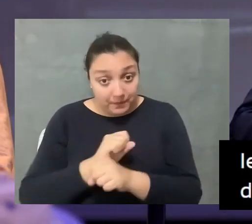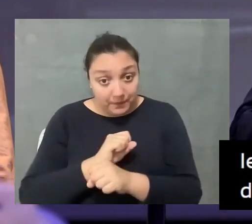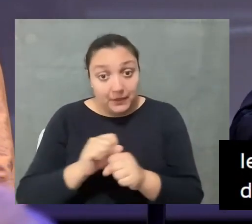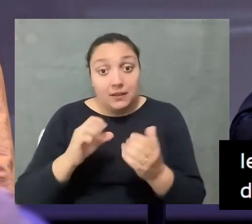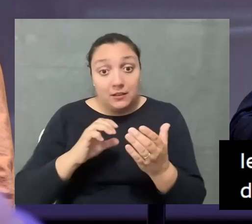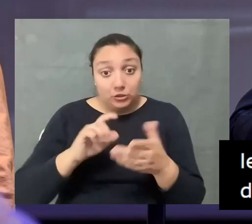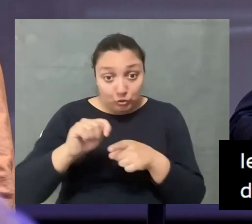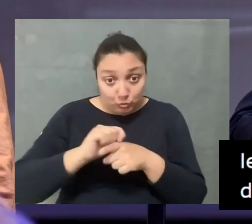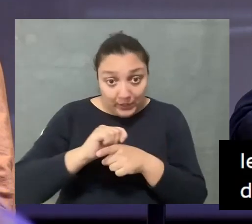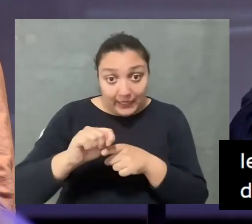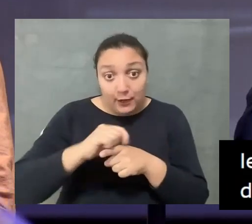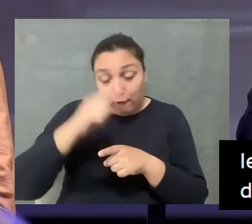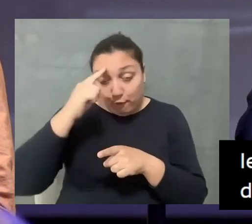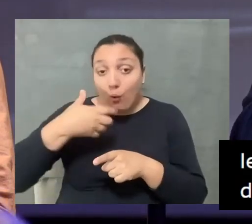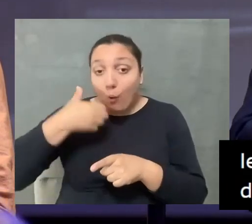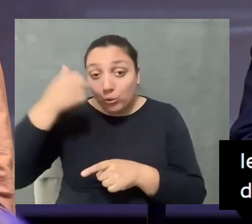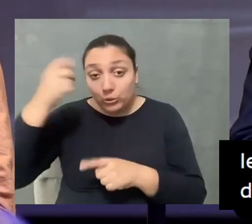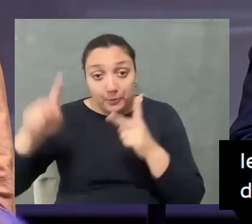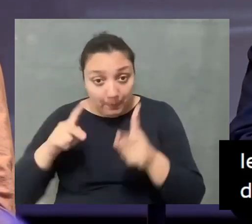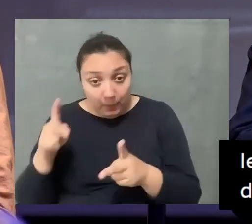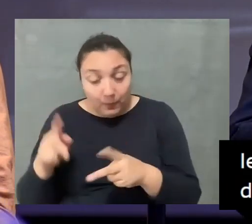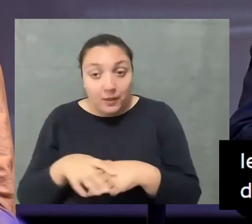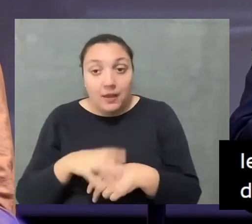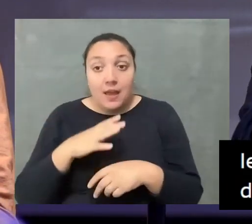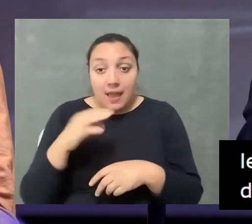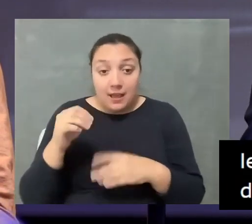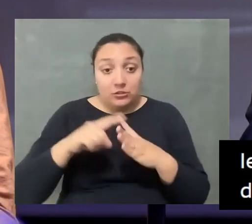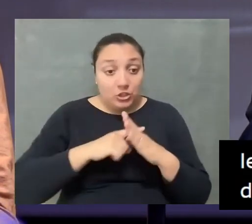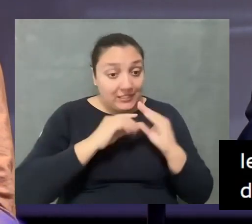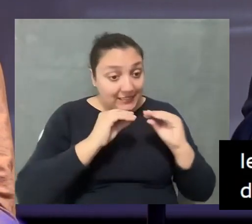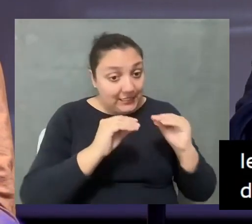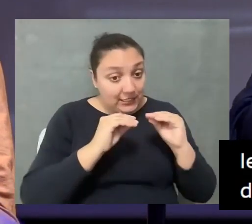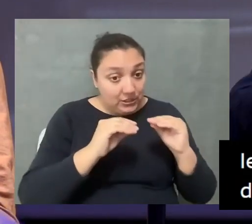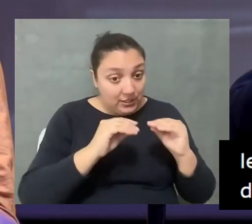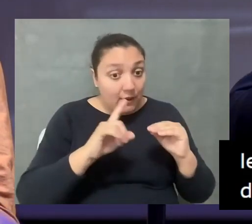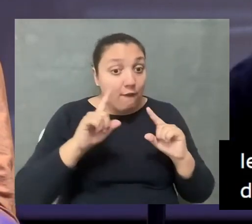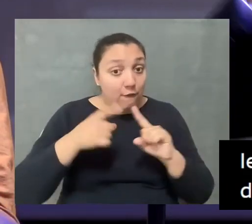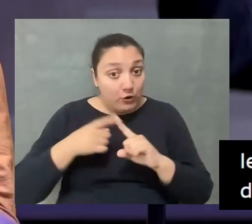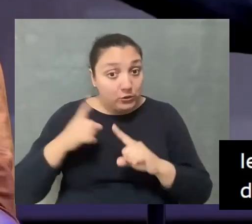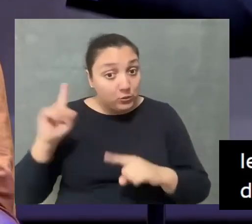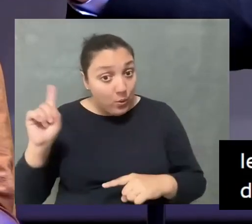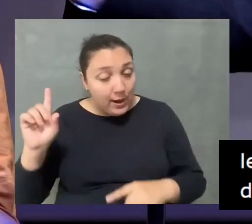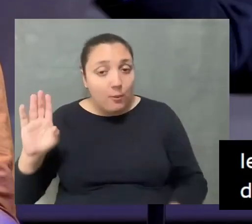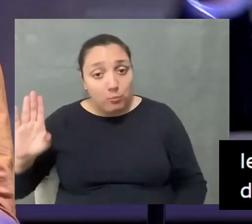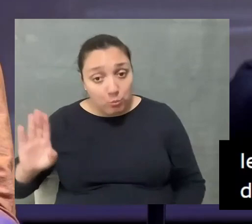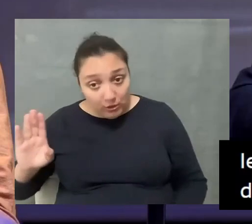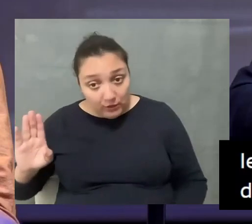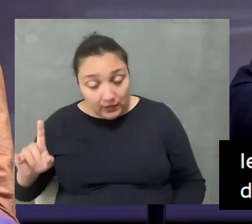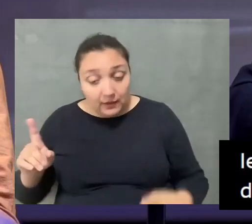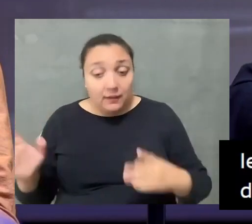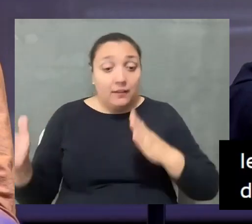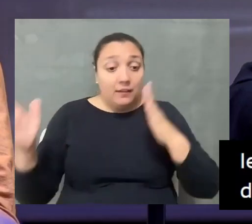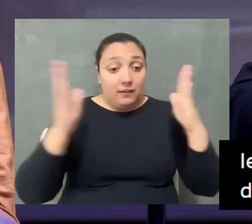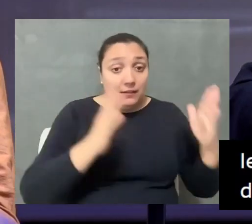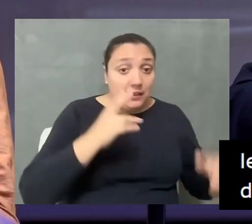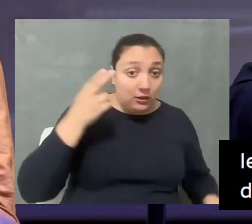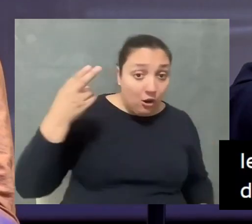was built with older adults in mind, and started teaching it first in Brooklyn, and then up here in Harlem. We were